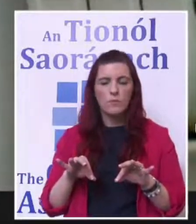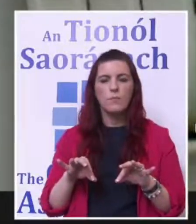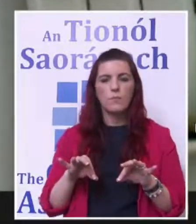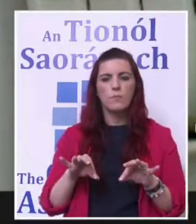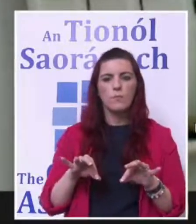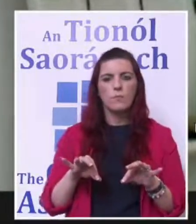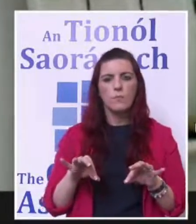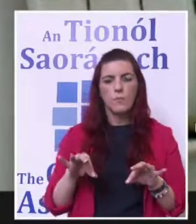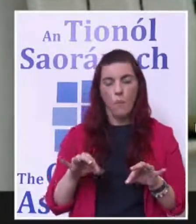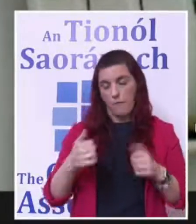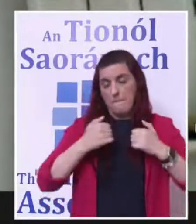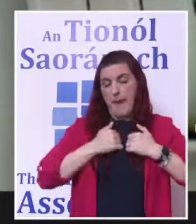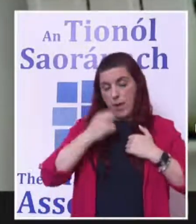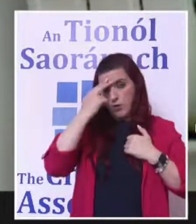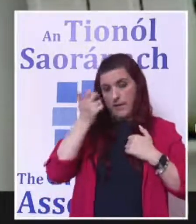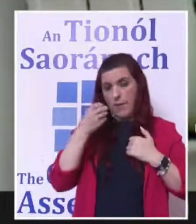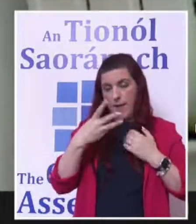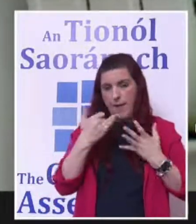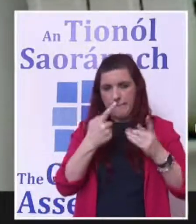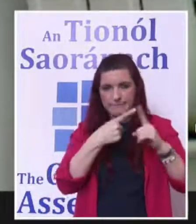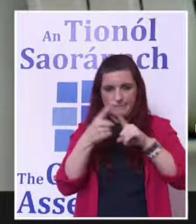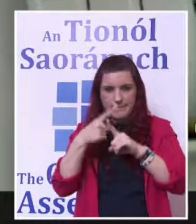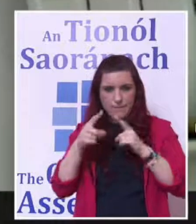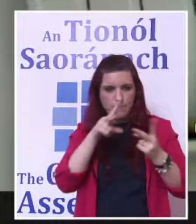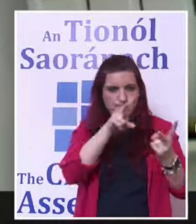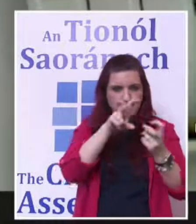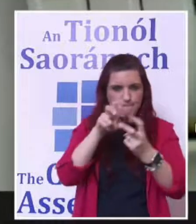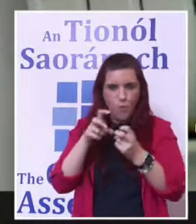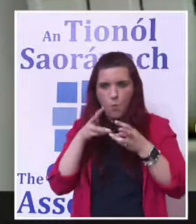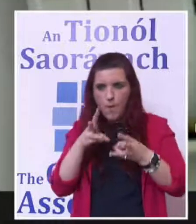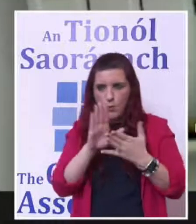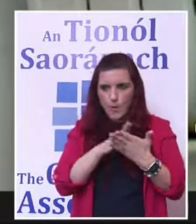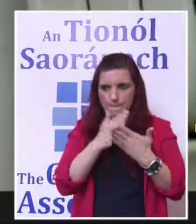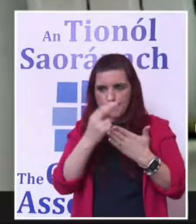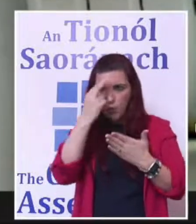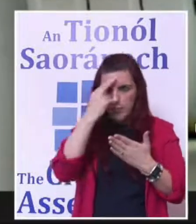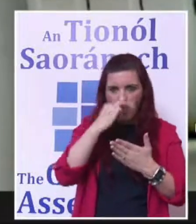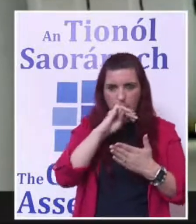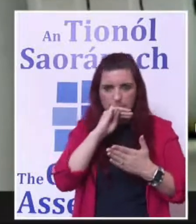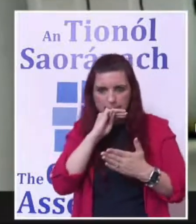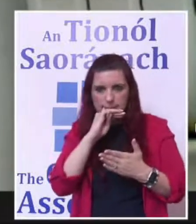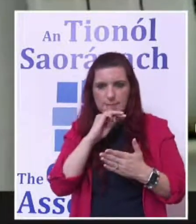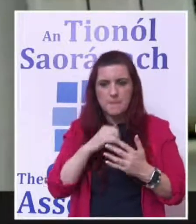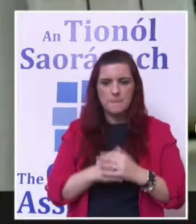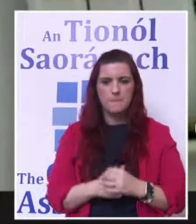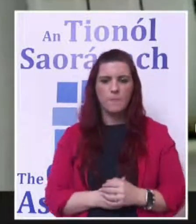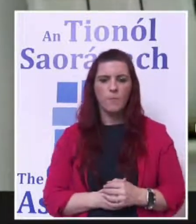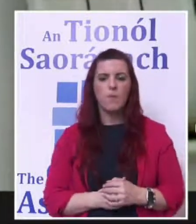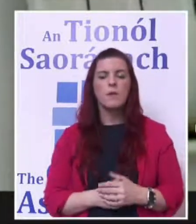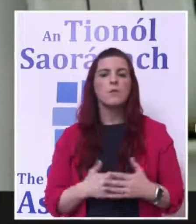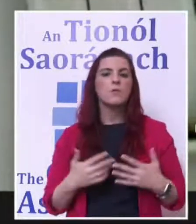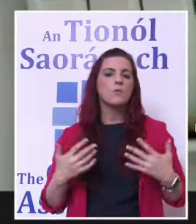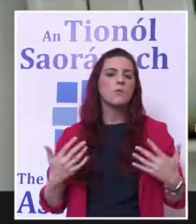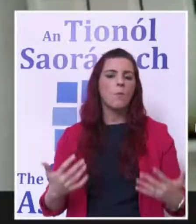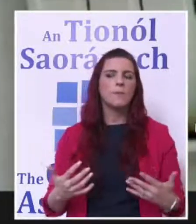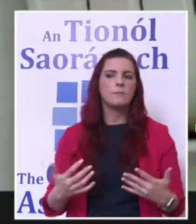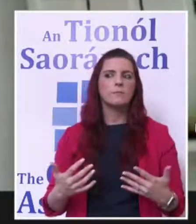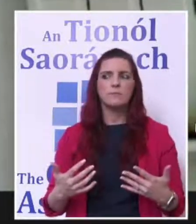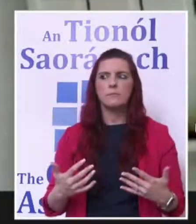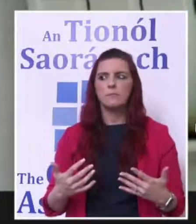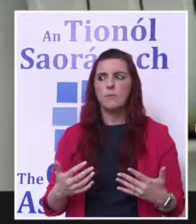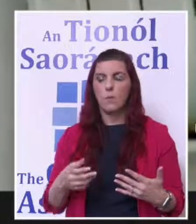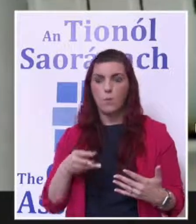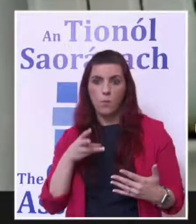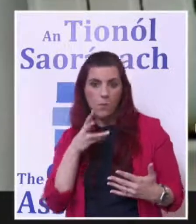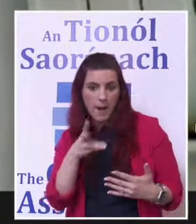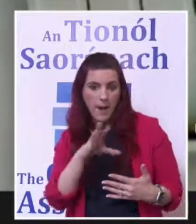my interpretation on the PowerPoint in front of you. So, are you going to go